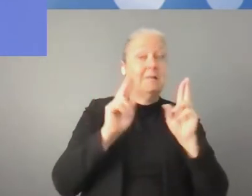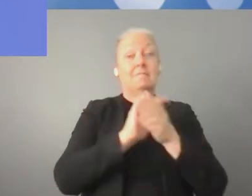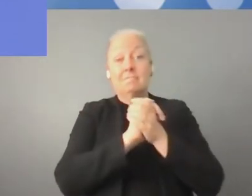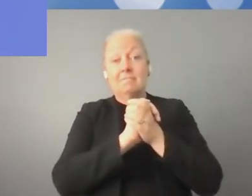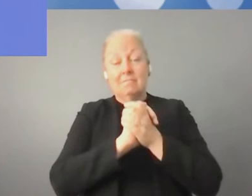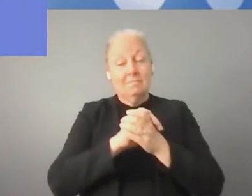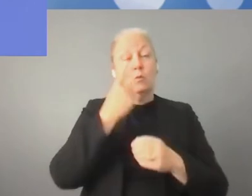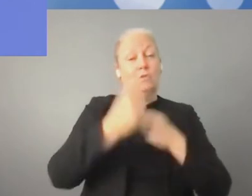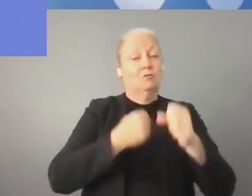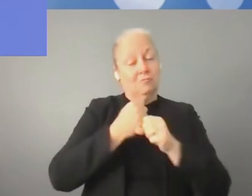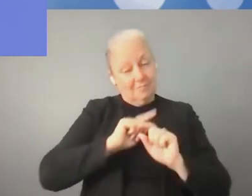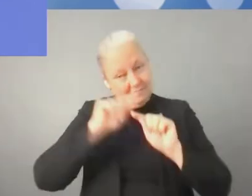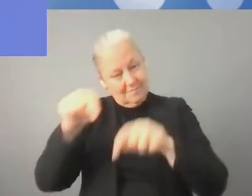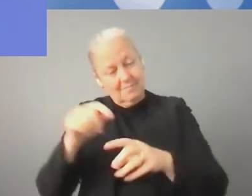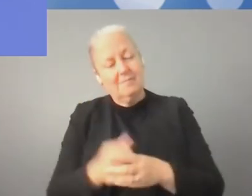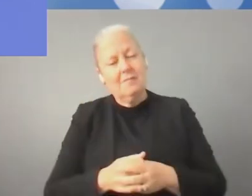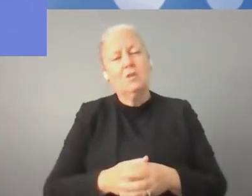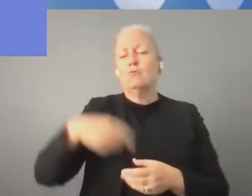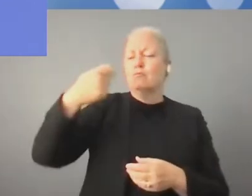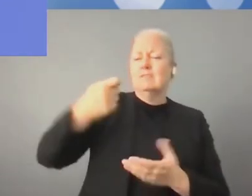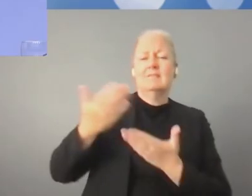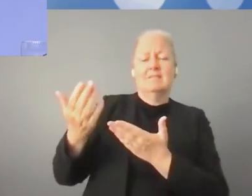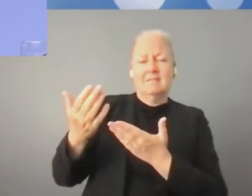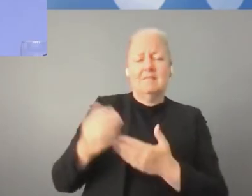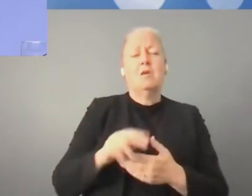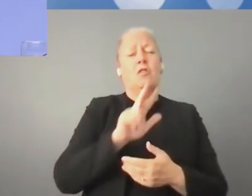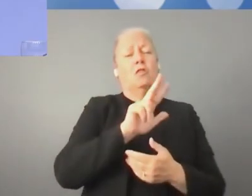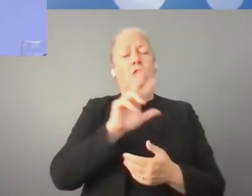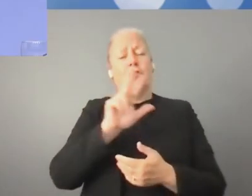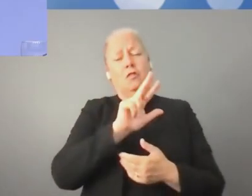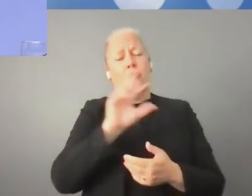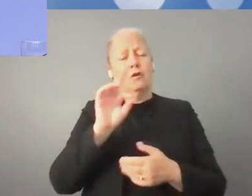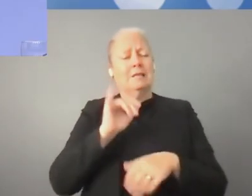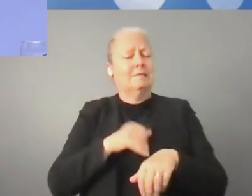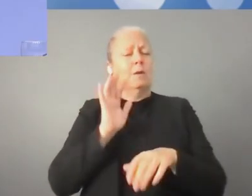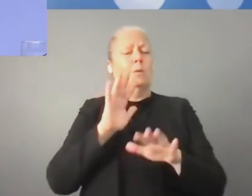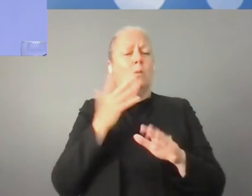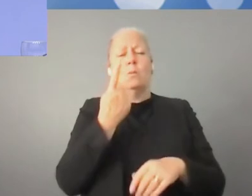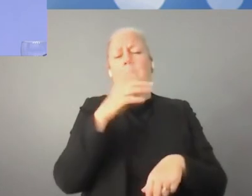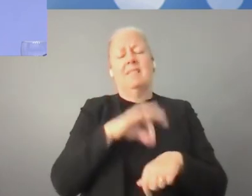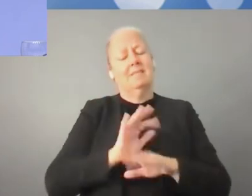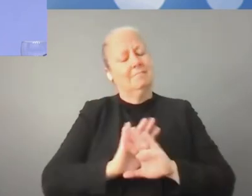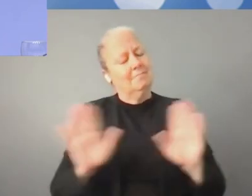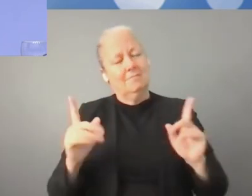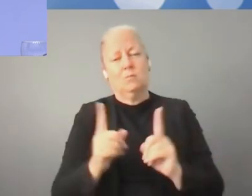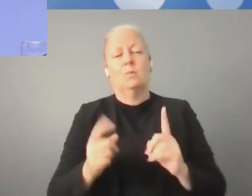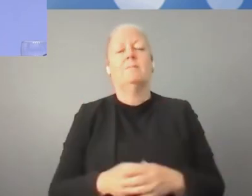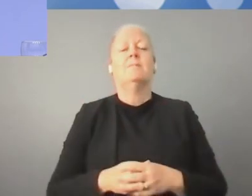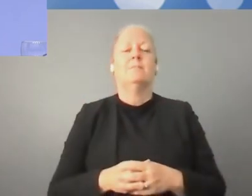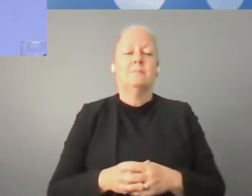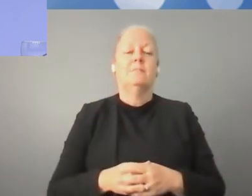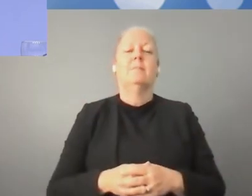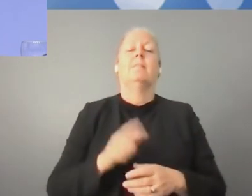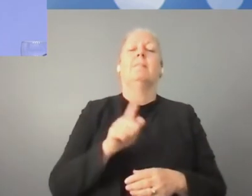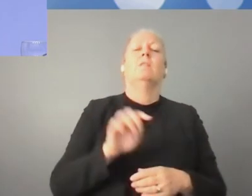mr president your perspective 30 seconds to one minute thank you s so uh ladies and gentlemen the european investment